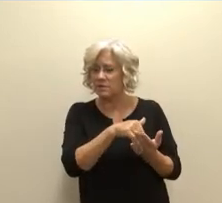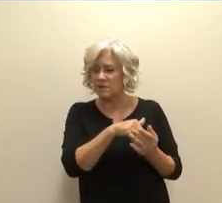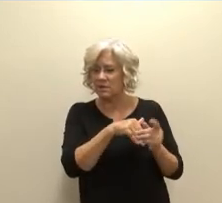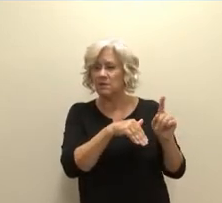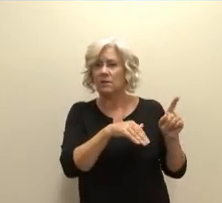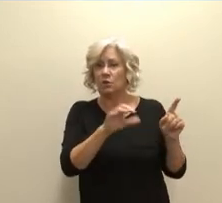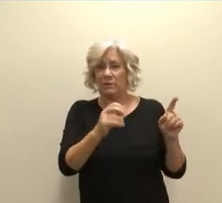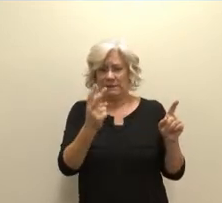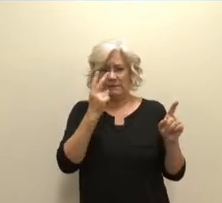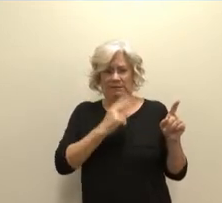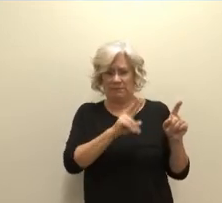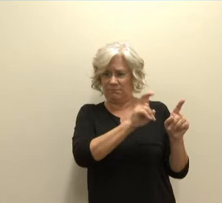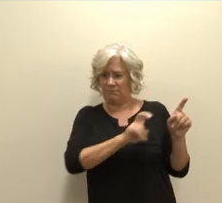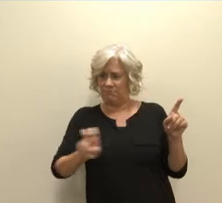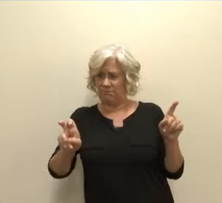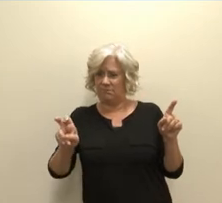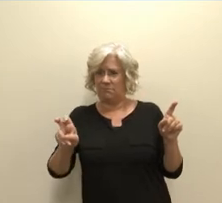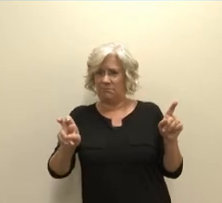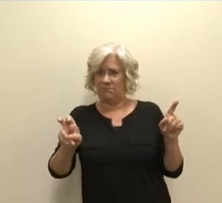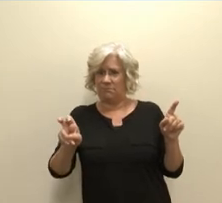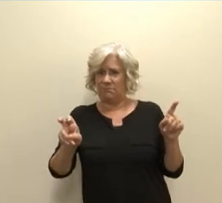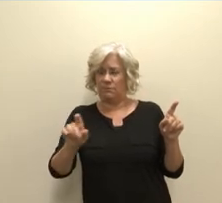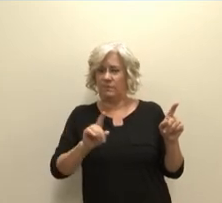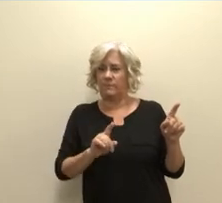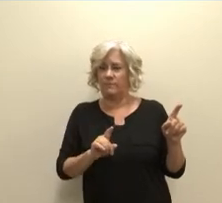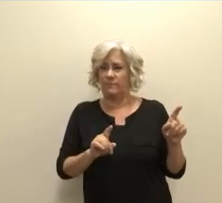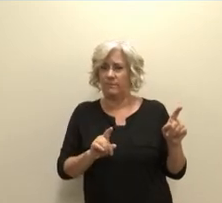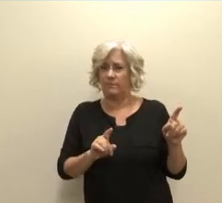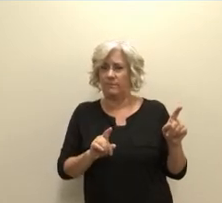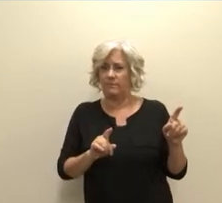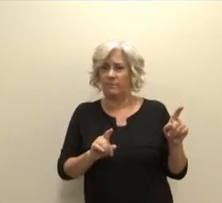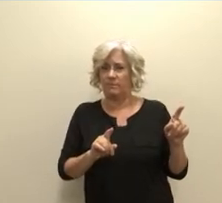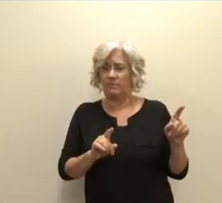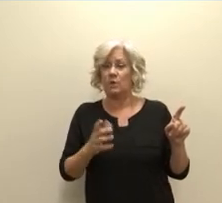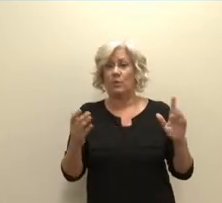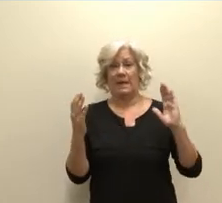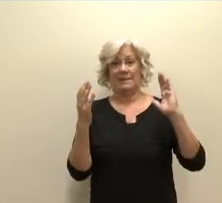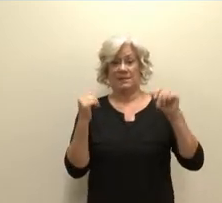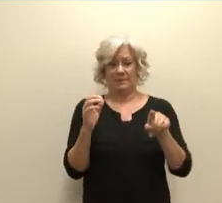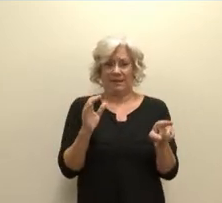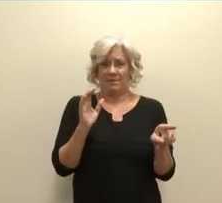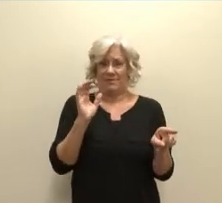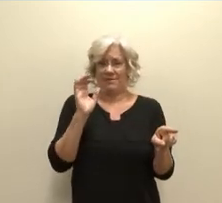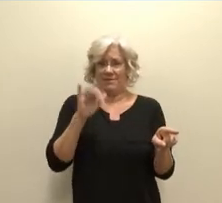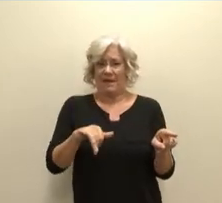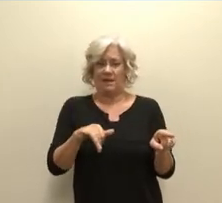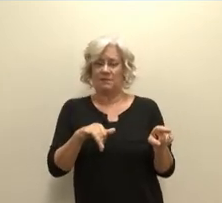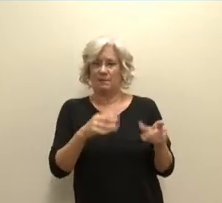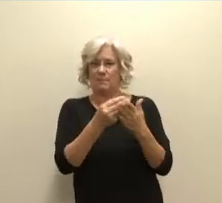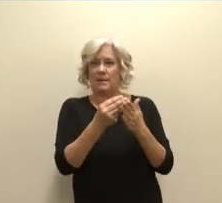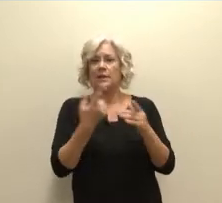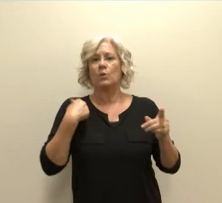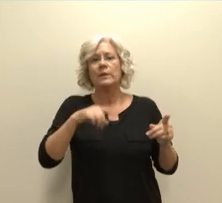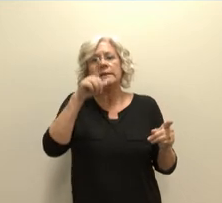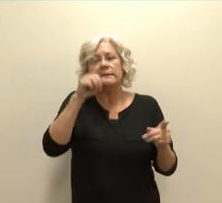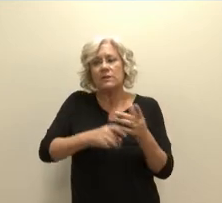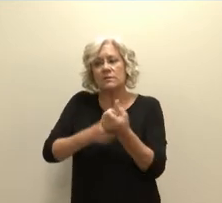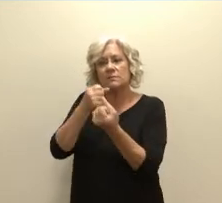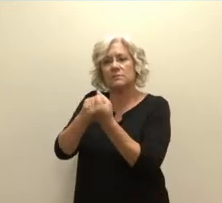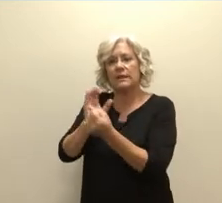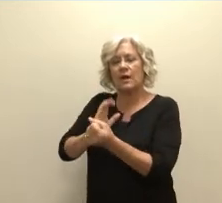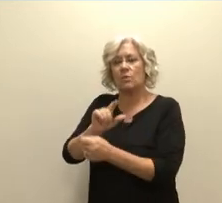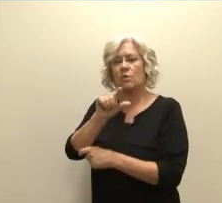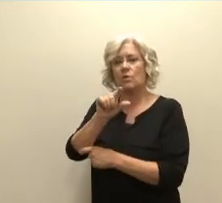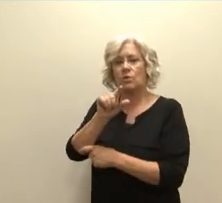transfer. Right now, we're anticipating that that's what we will need to fund our Guama and Guaca